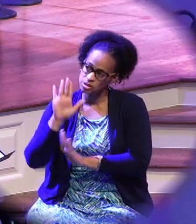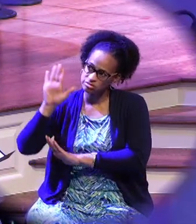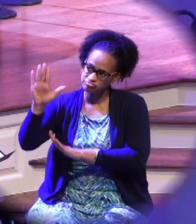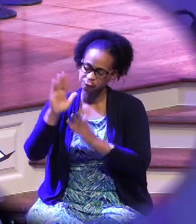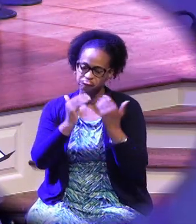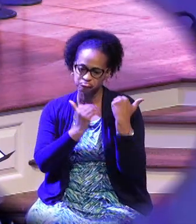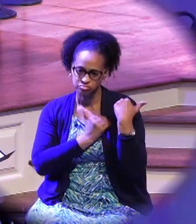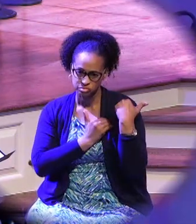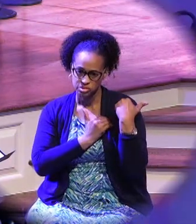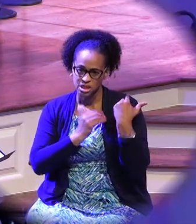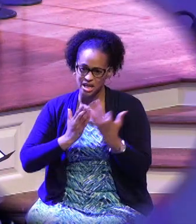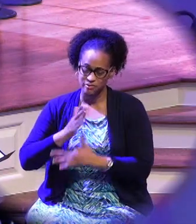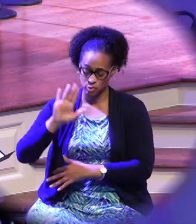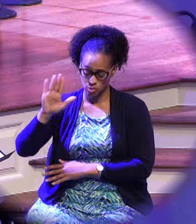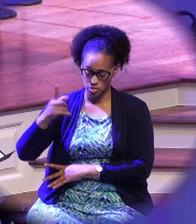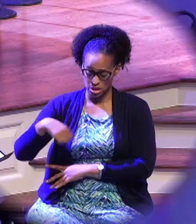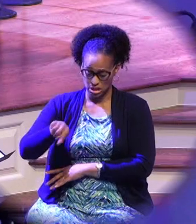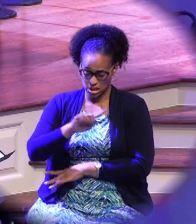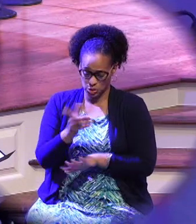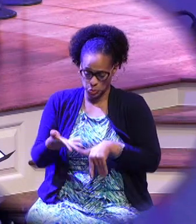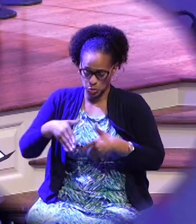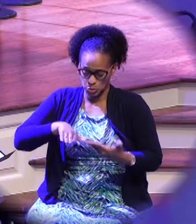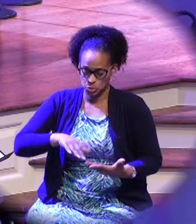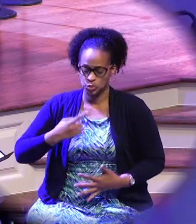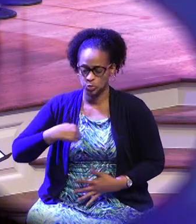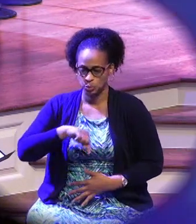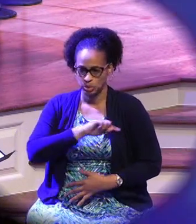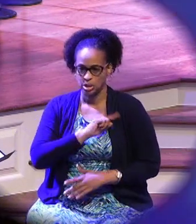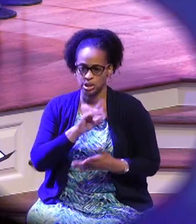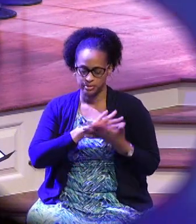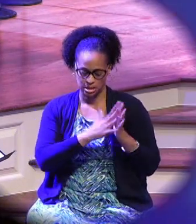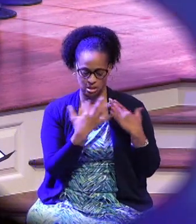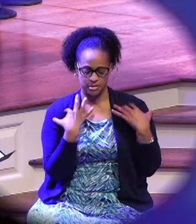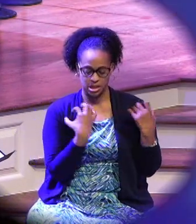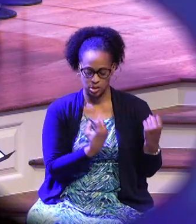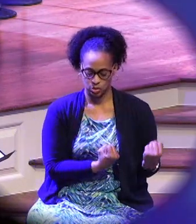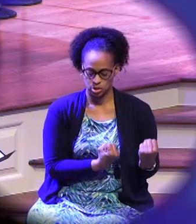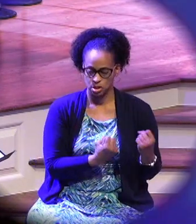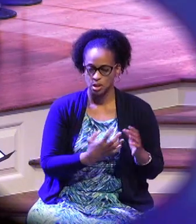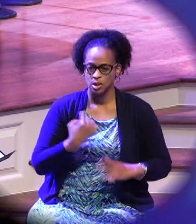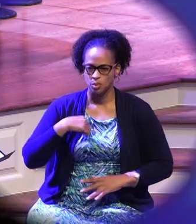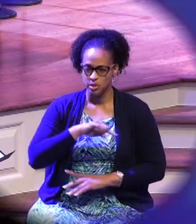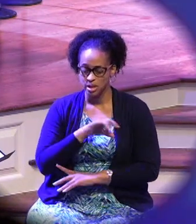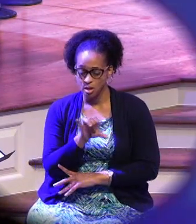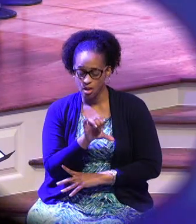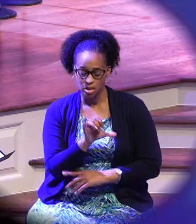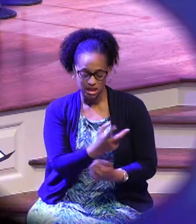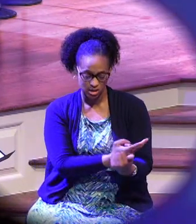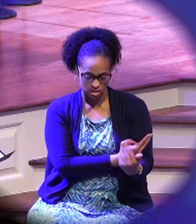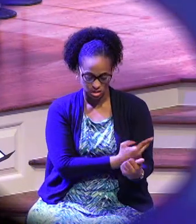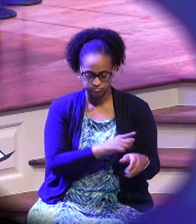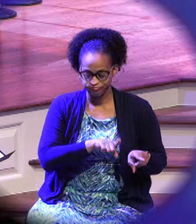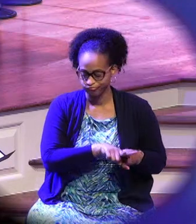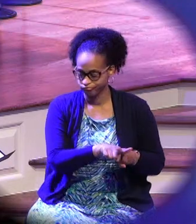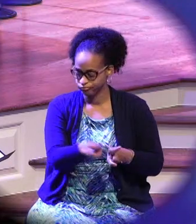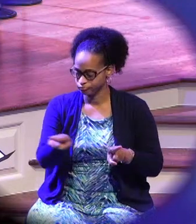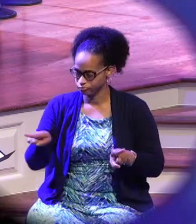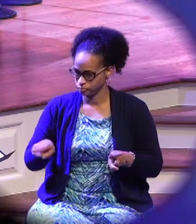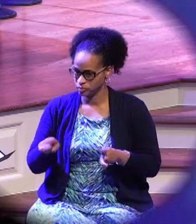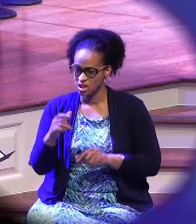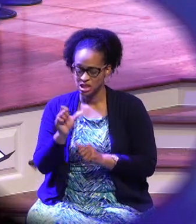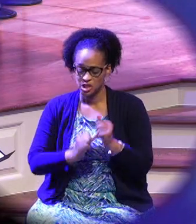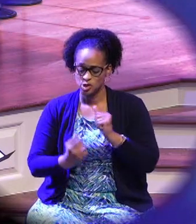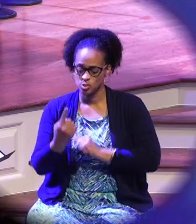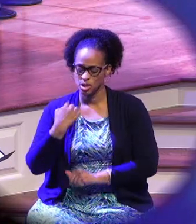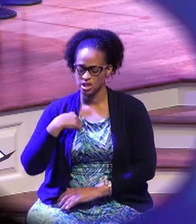and by his wounds we are healed. We all, like sheep, have gone astray. Each one of us